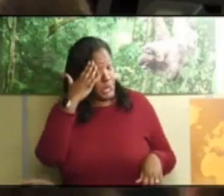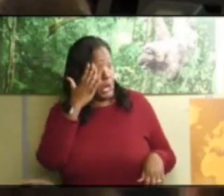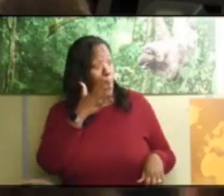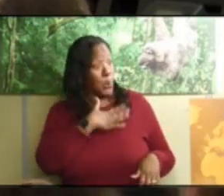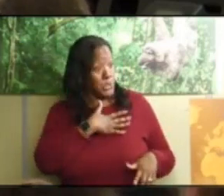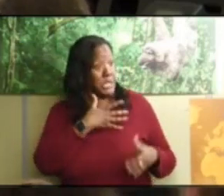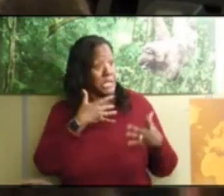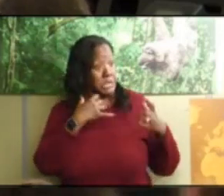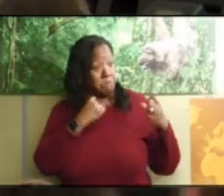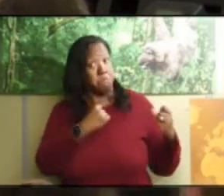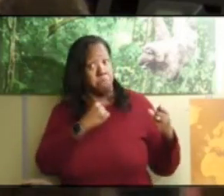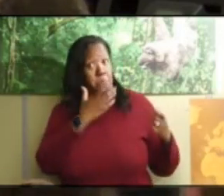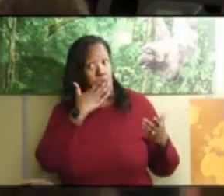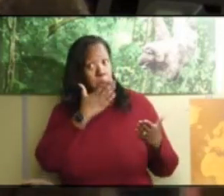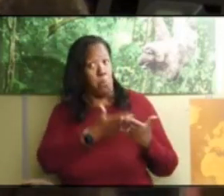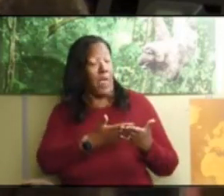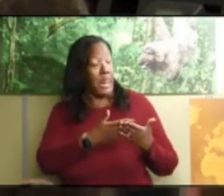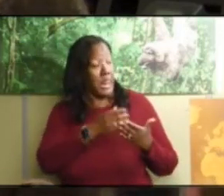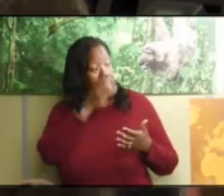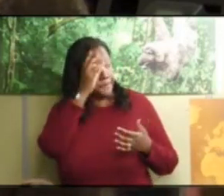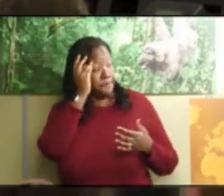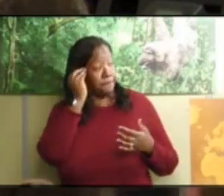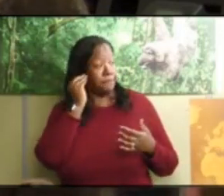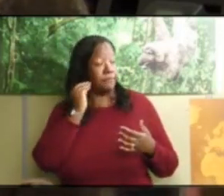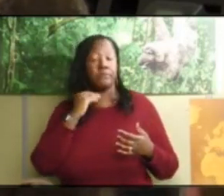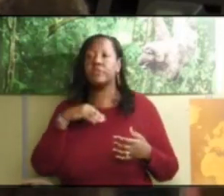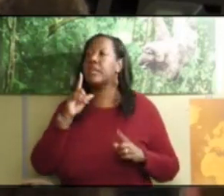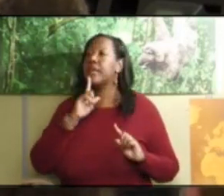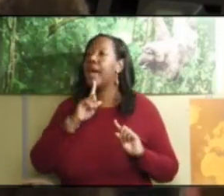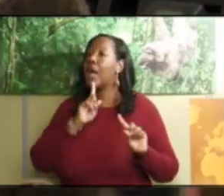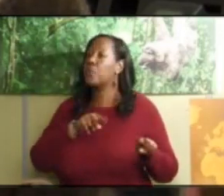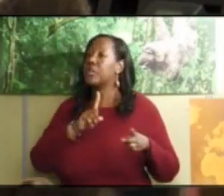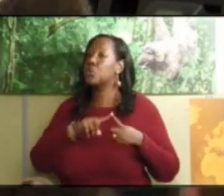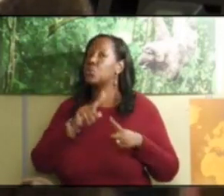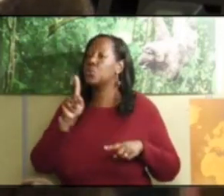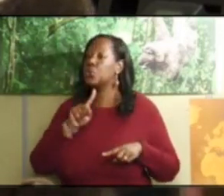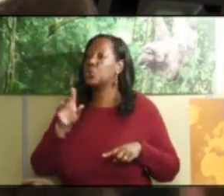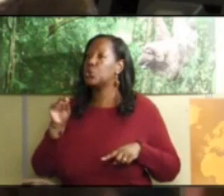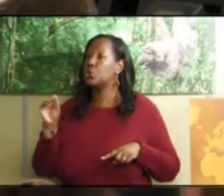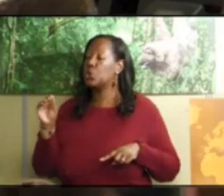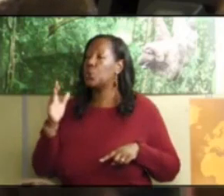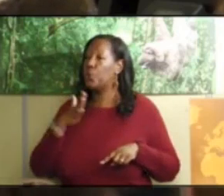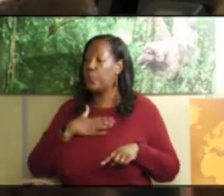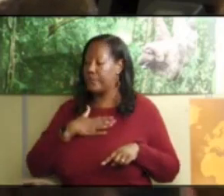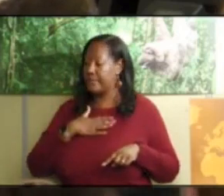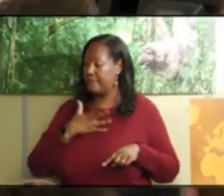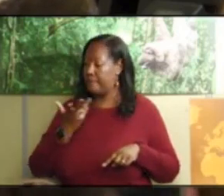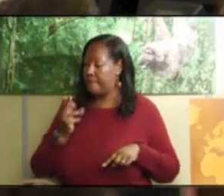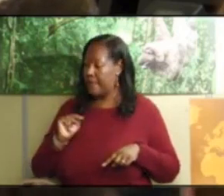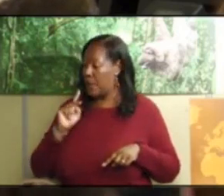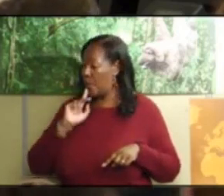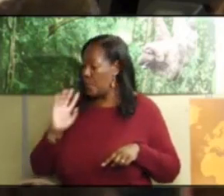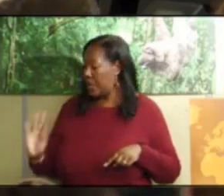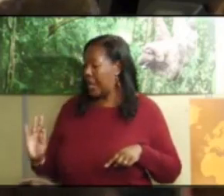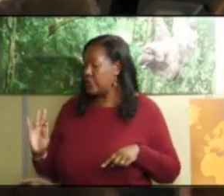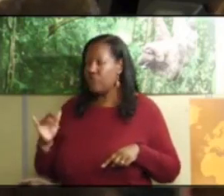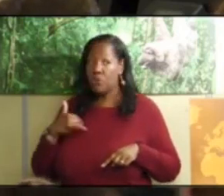well. I was actually at the zoo, and I didn't hear complaints when I was there with my own 9-year-old.